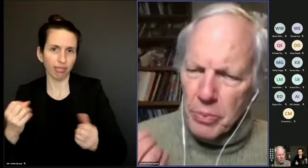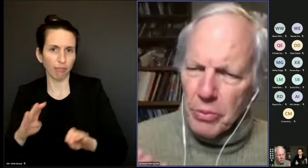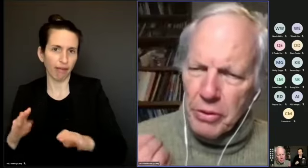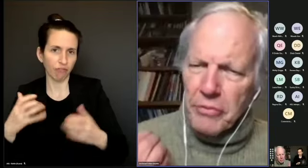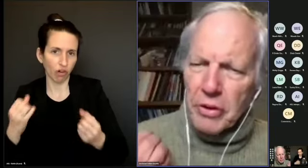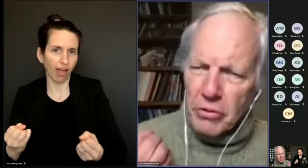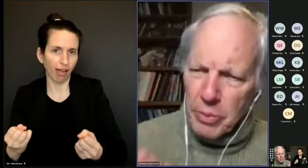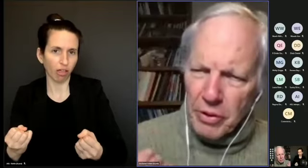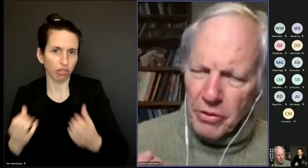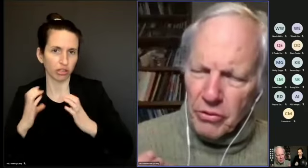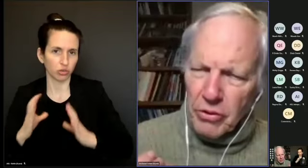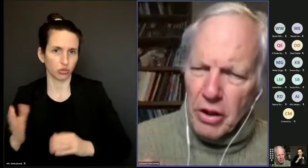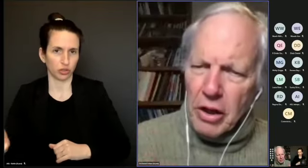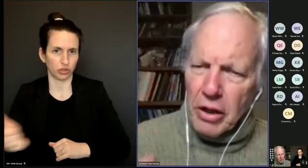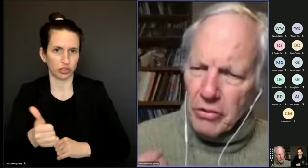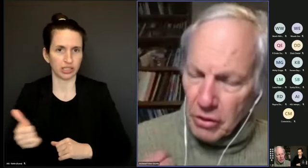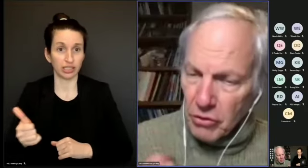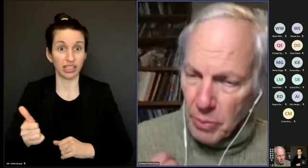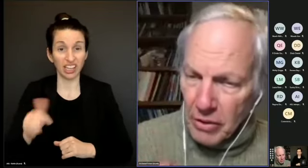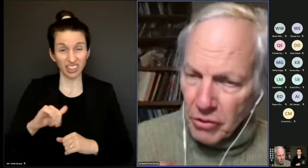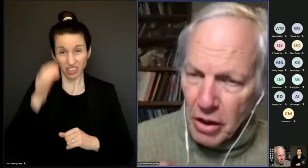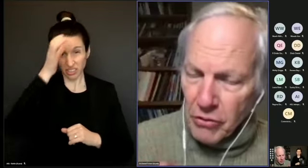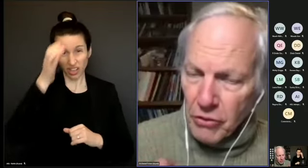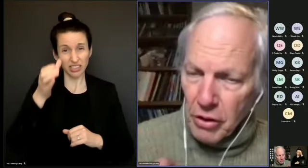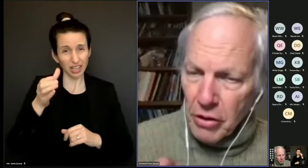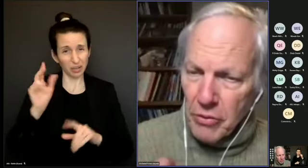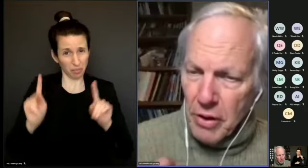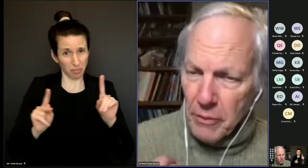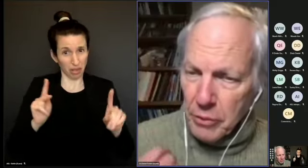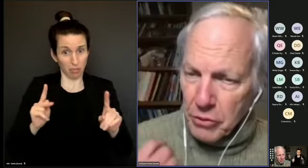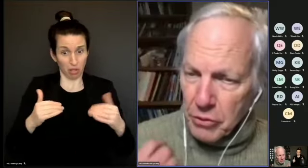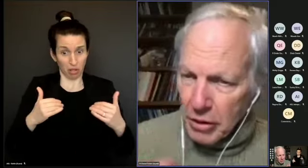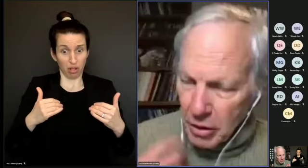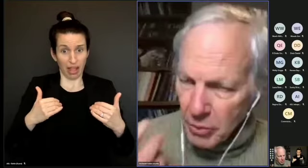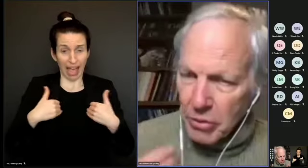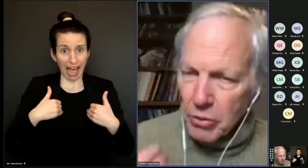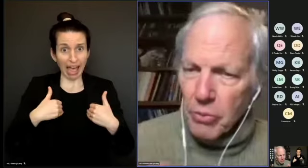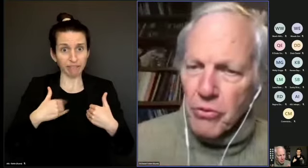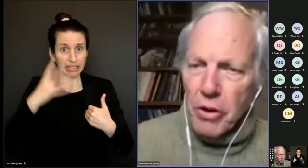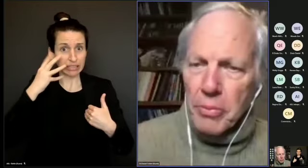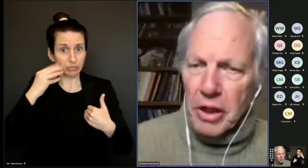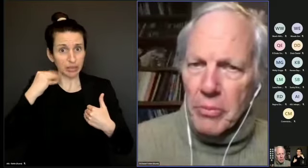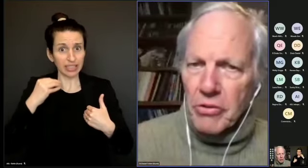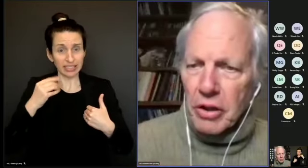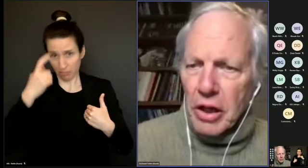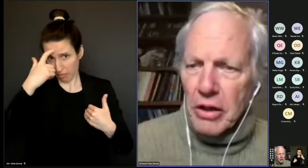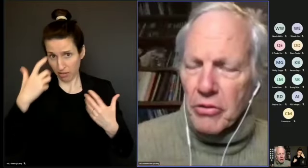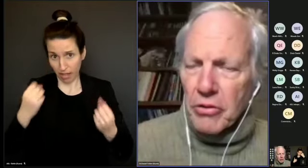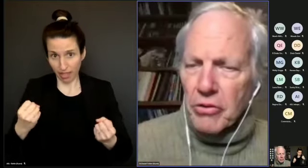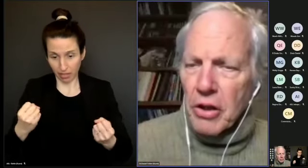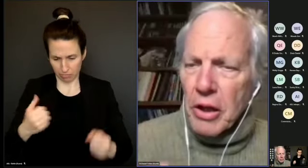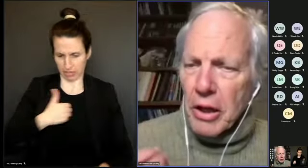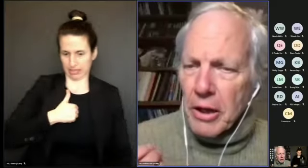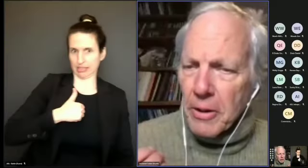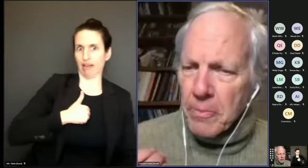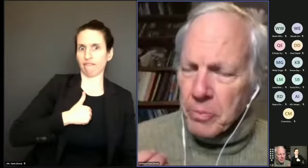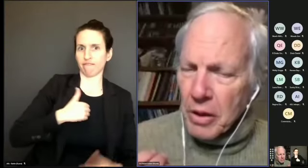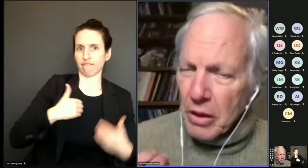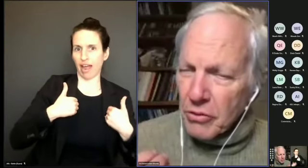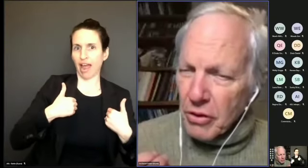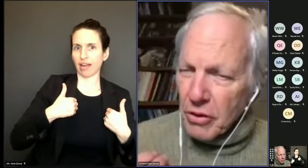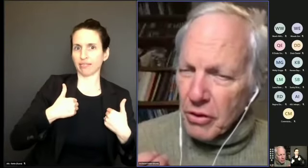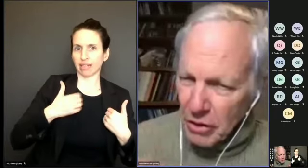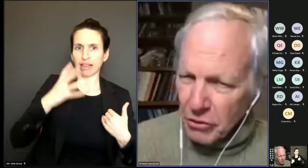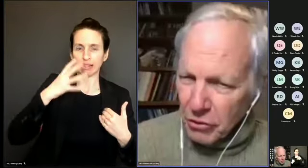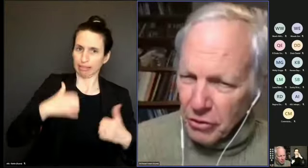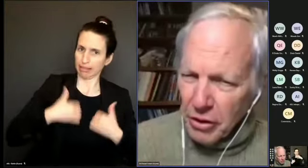having people lived experience, such as myself, which I went through before I became a psychiatrist,